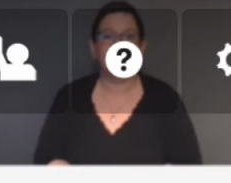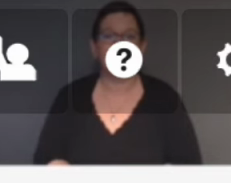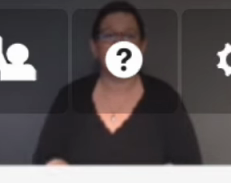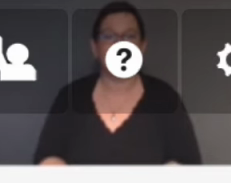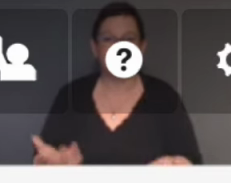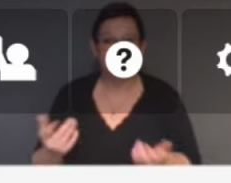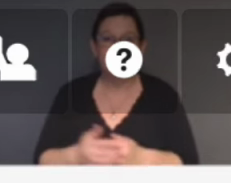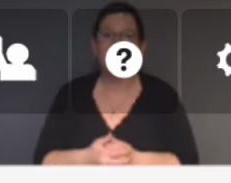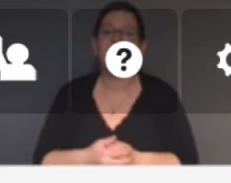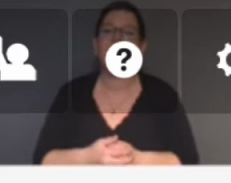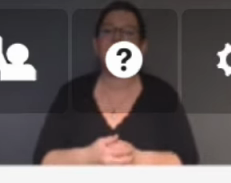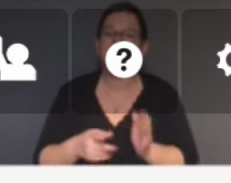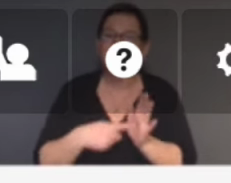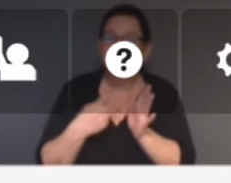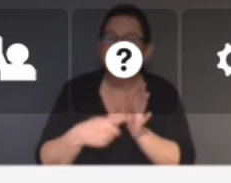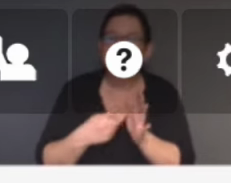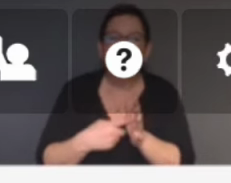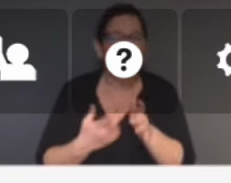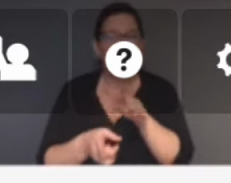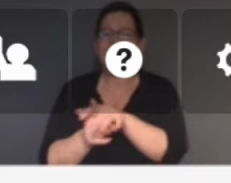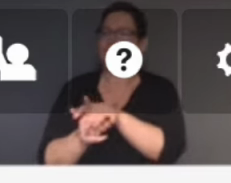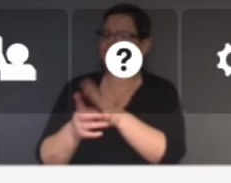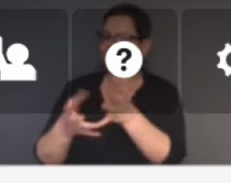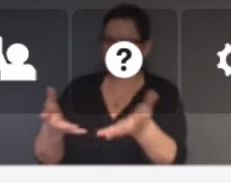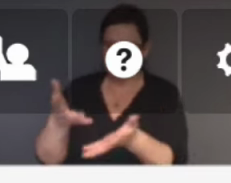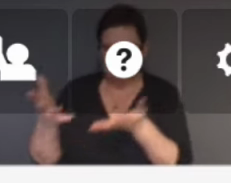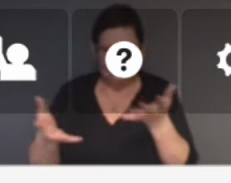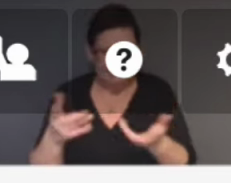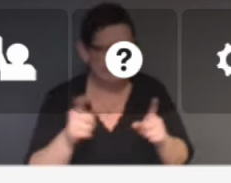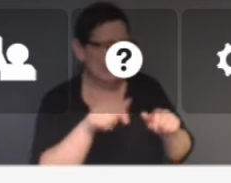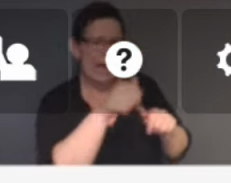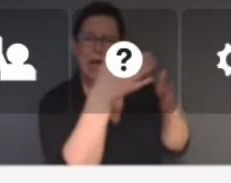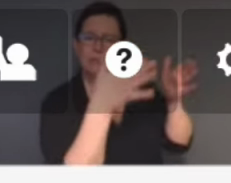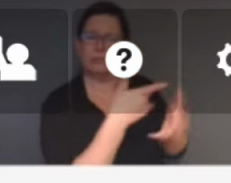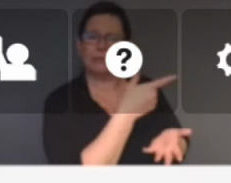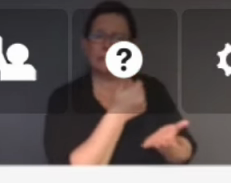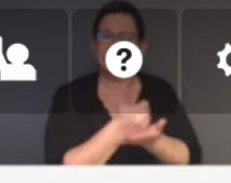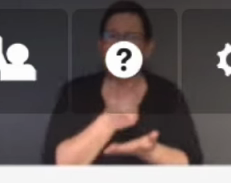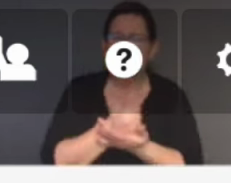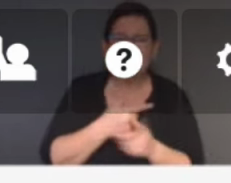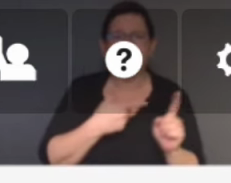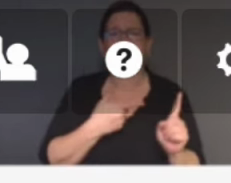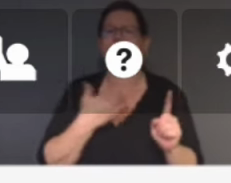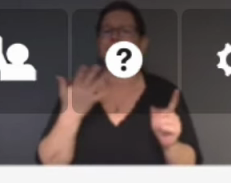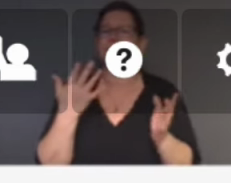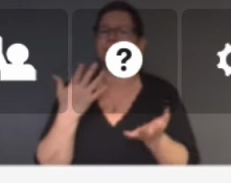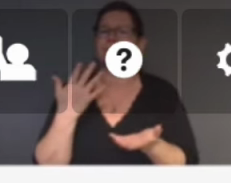helpful if you find it hard to communicate in English or French, or for other reasons.